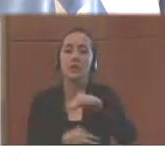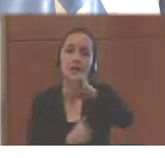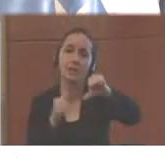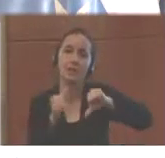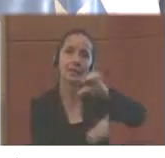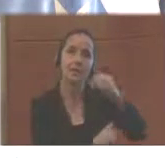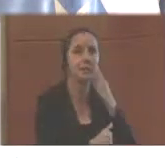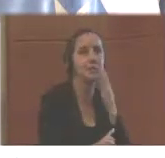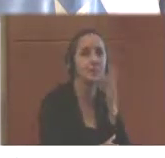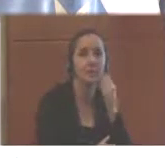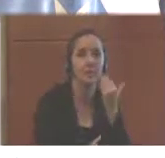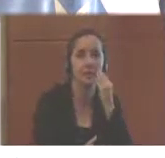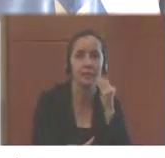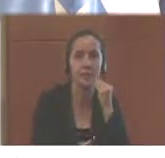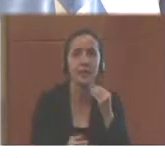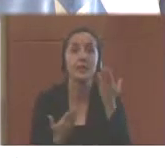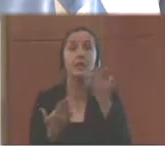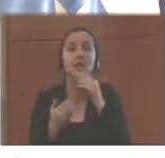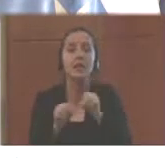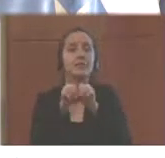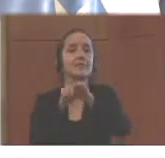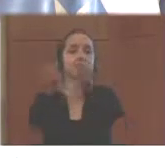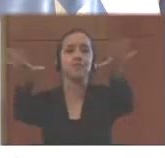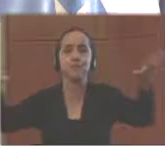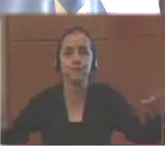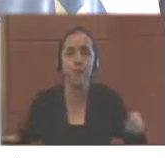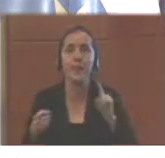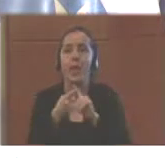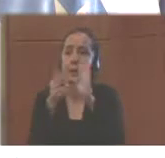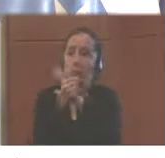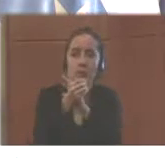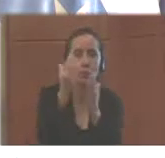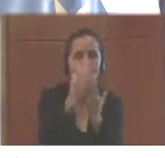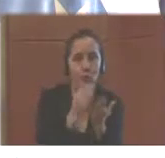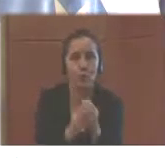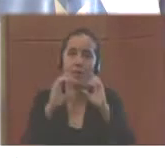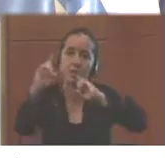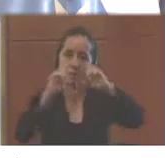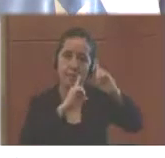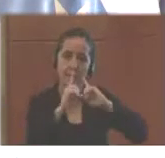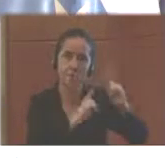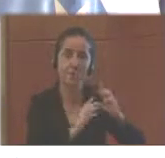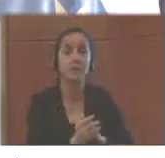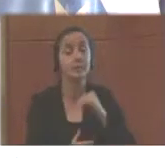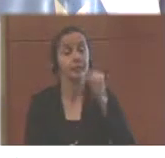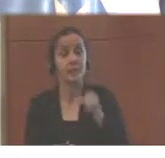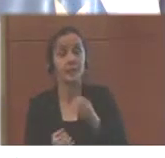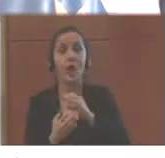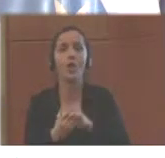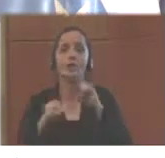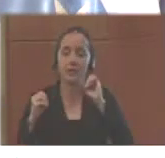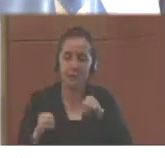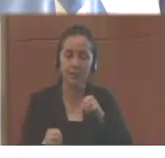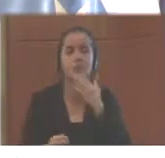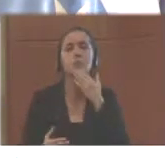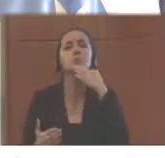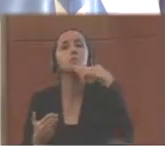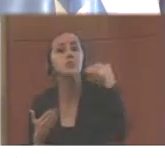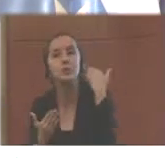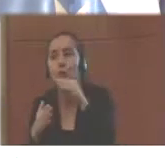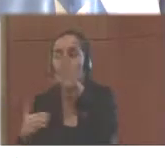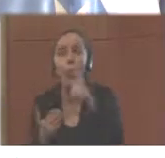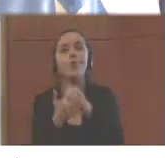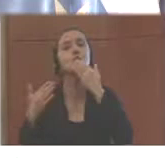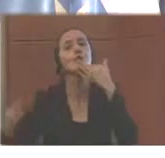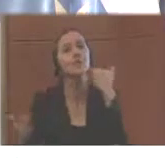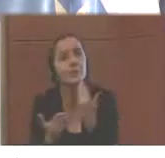risk reduction based on cooperation with networks of training and dialogue. And finally,